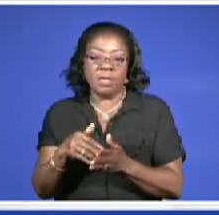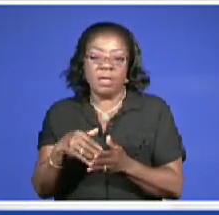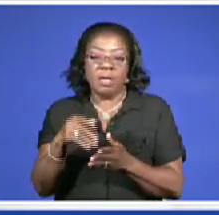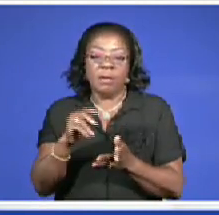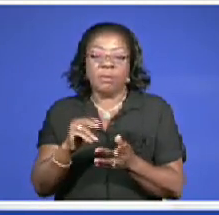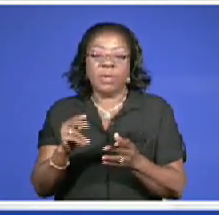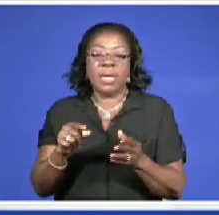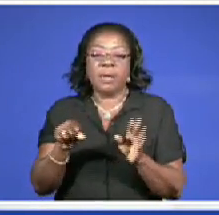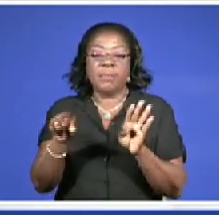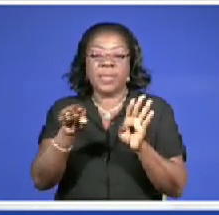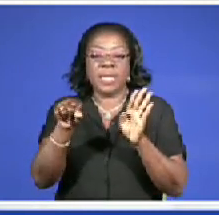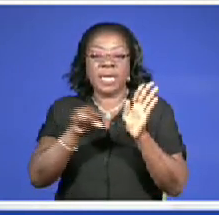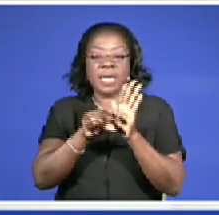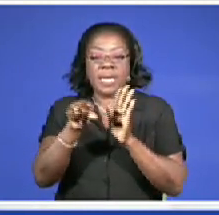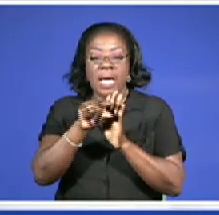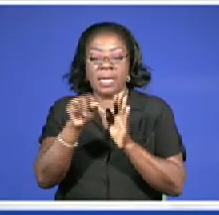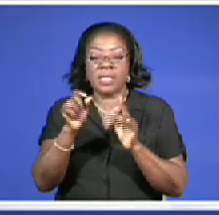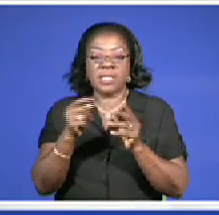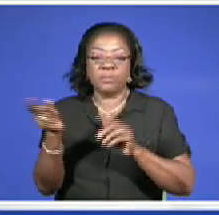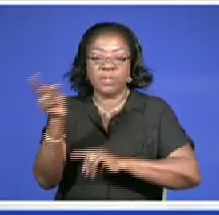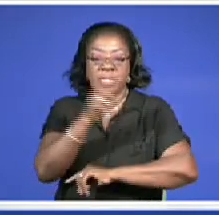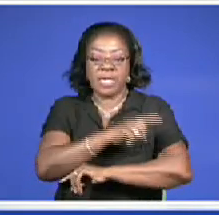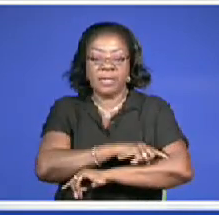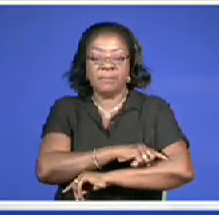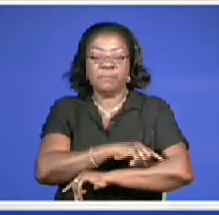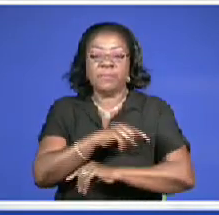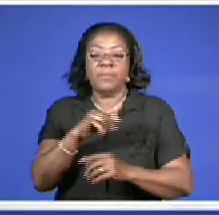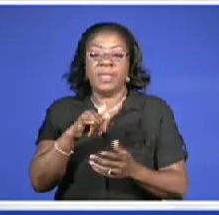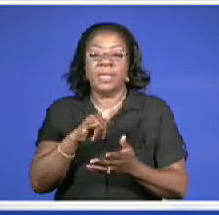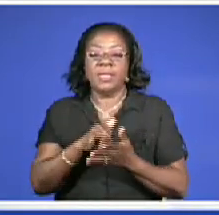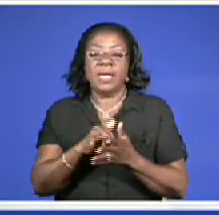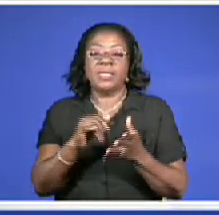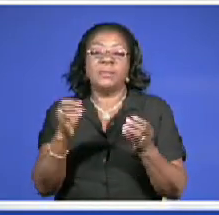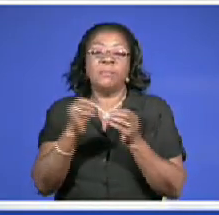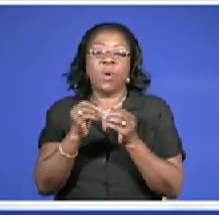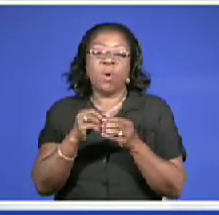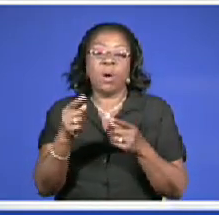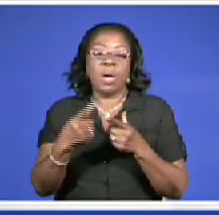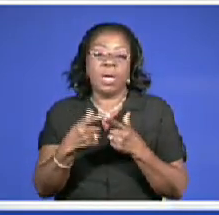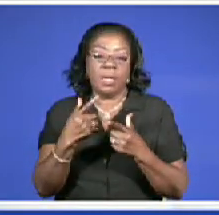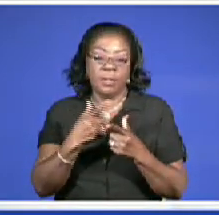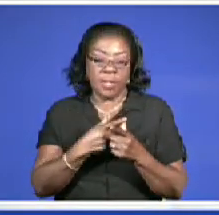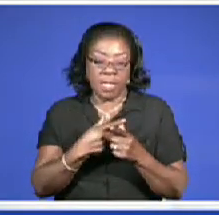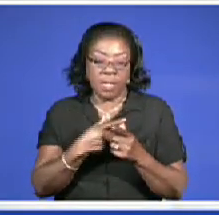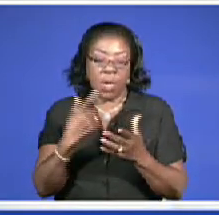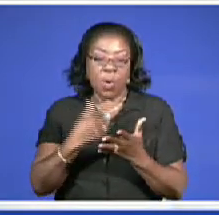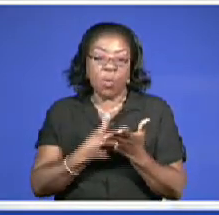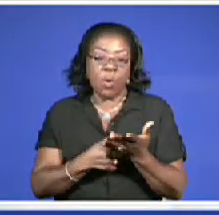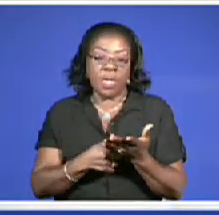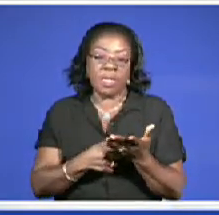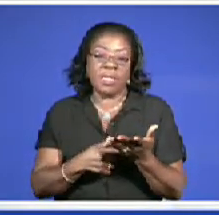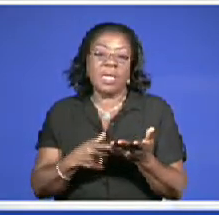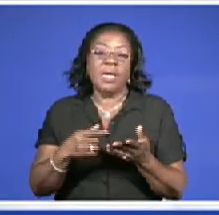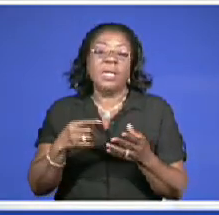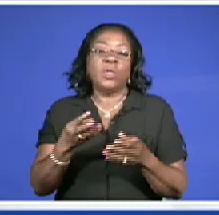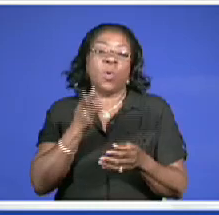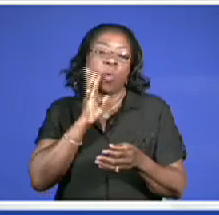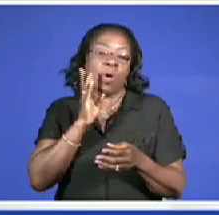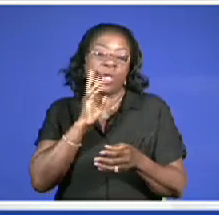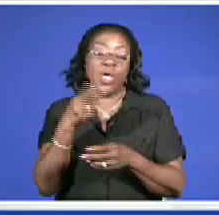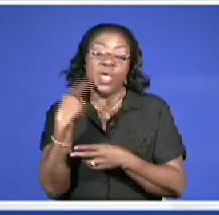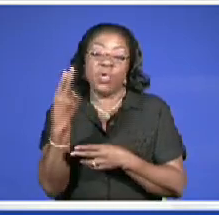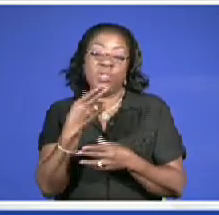4,100 imperial gallons per day. That's far in excess of the plant that was previously in Ragged Island, and